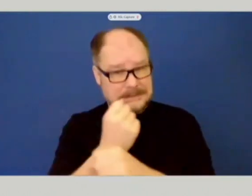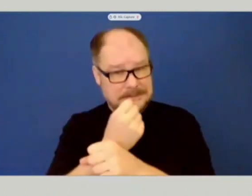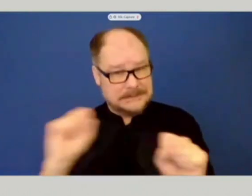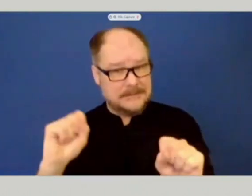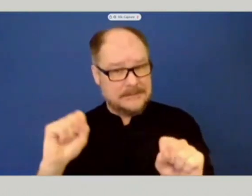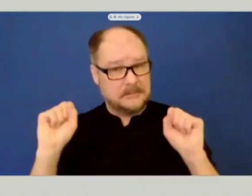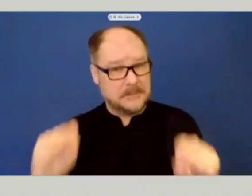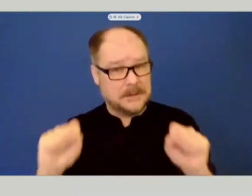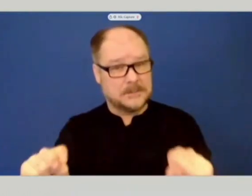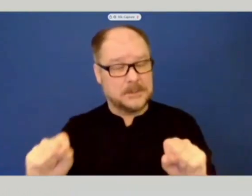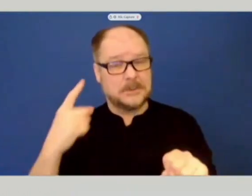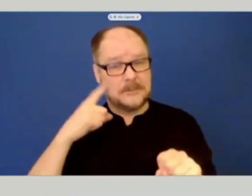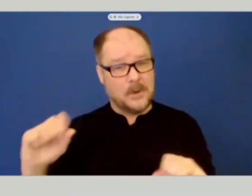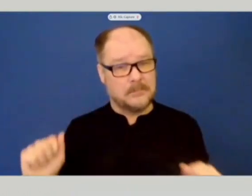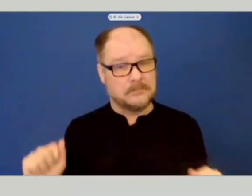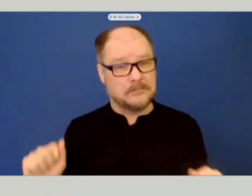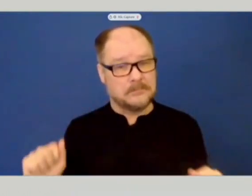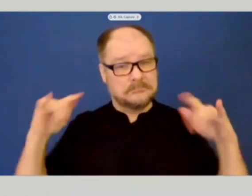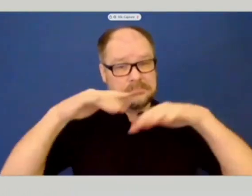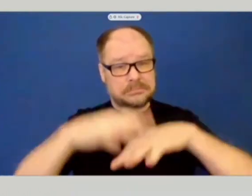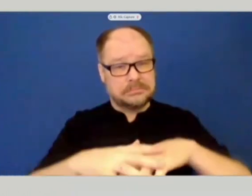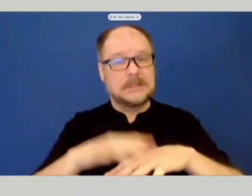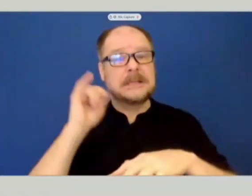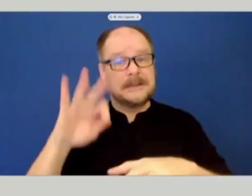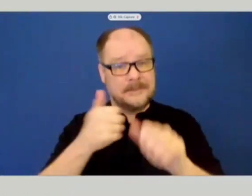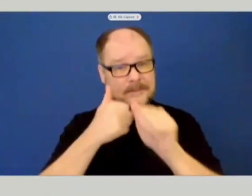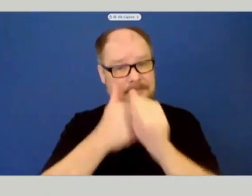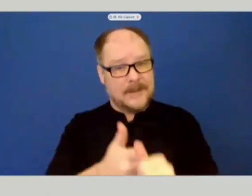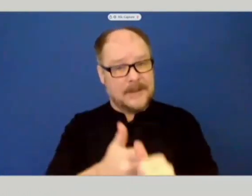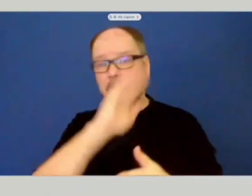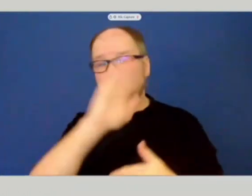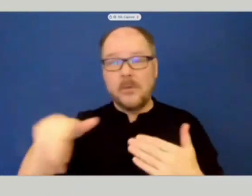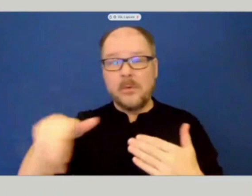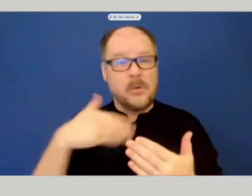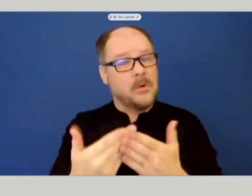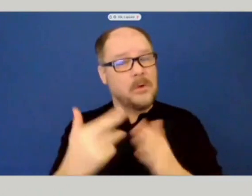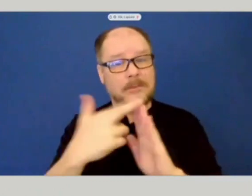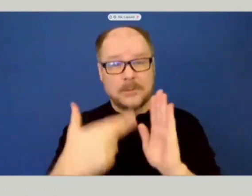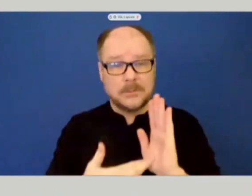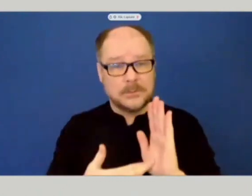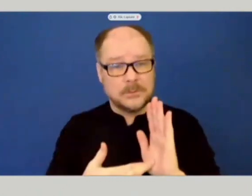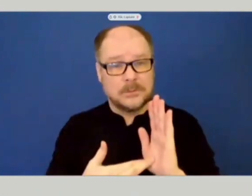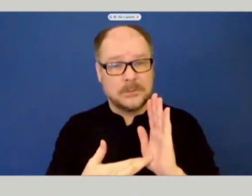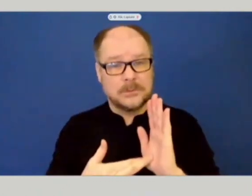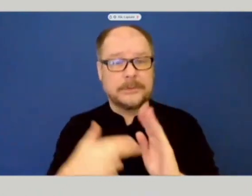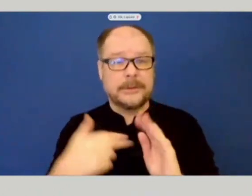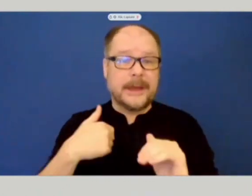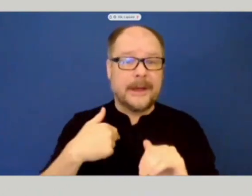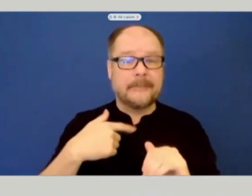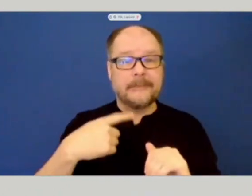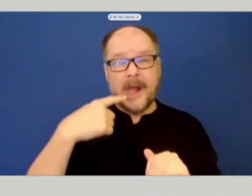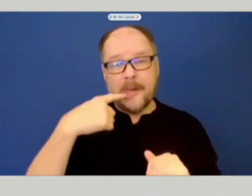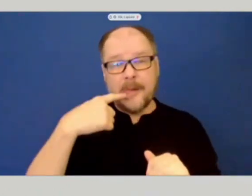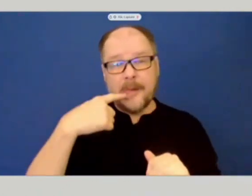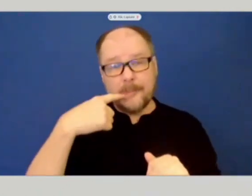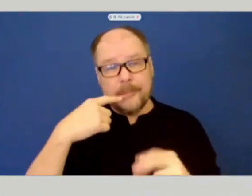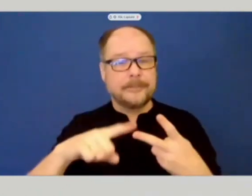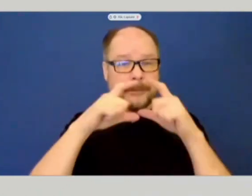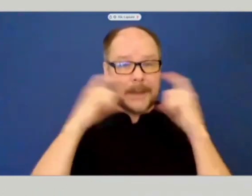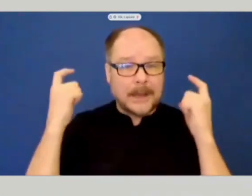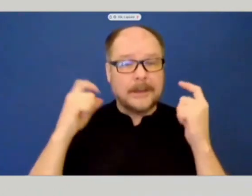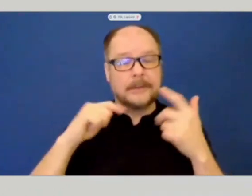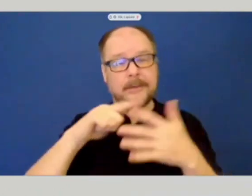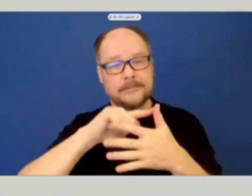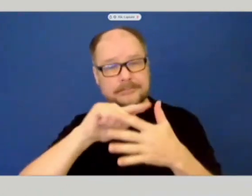at this point, even if they did follow these, the standard thermometers and masks and all that kind of stuff? Is